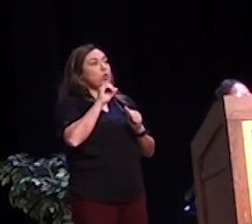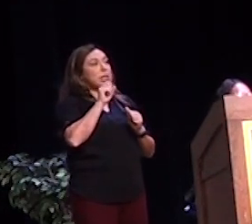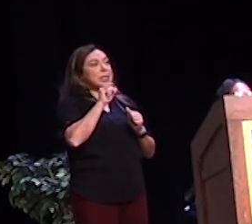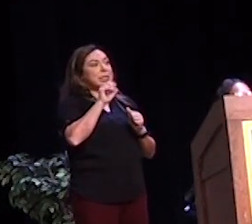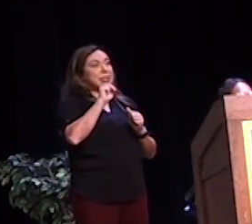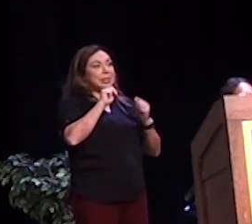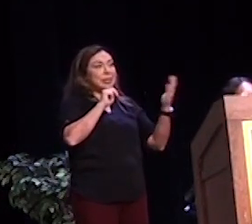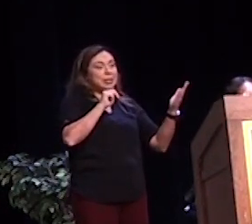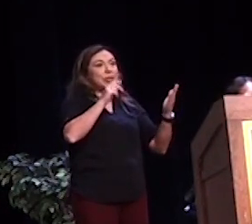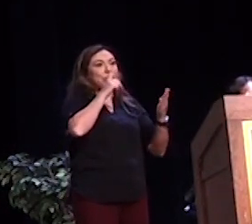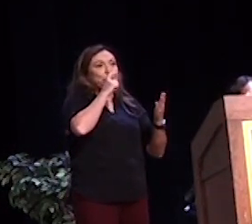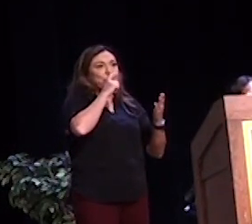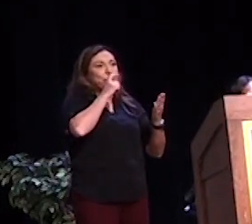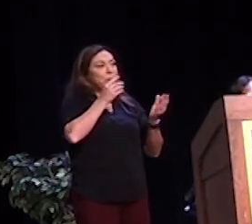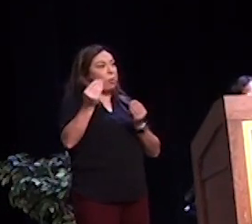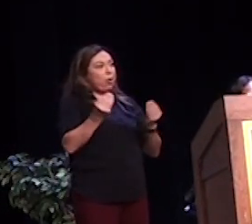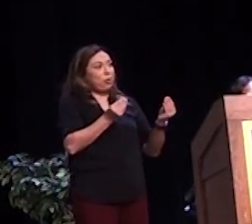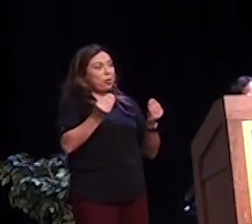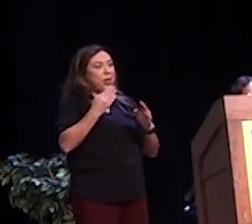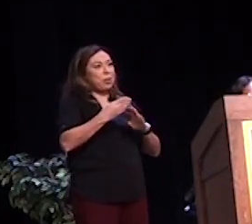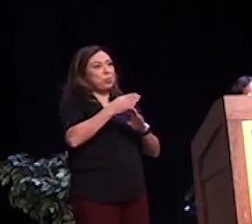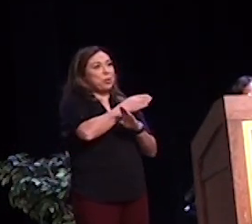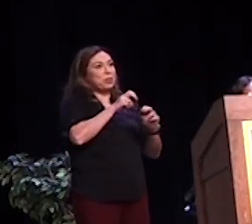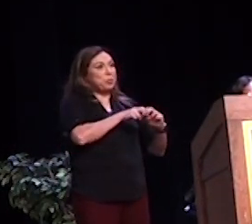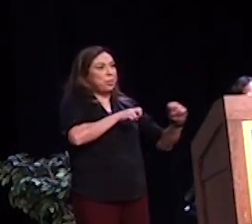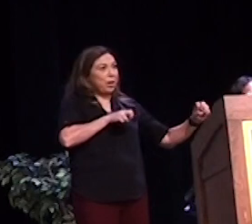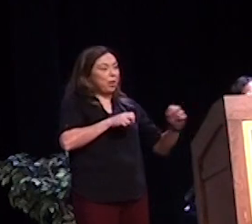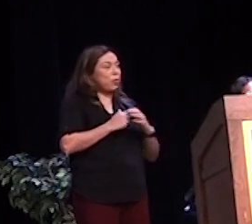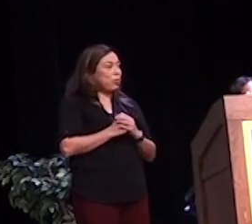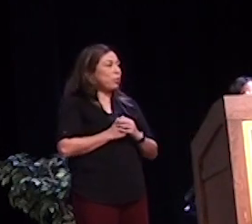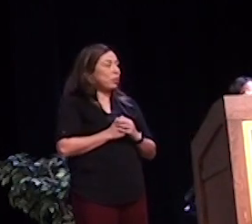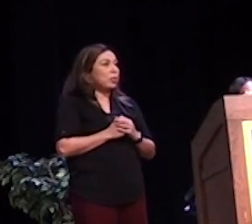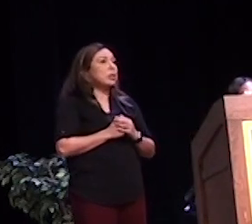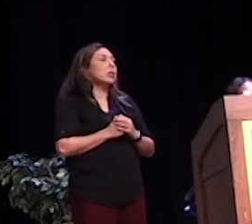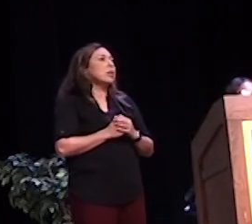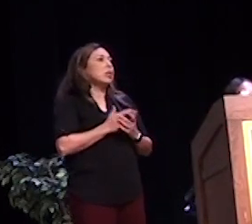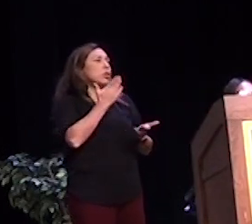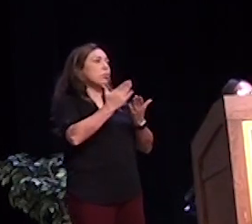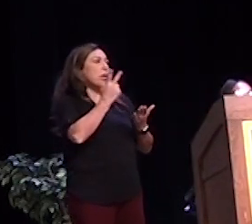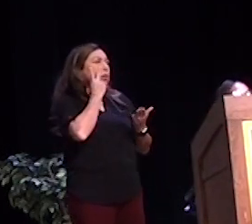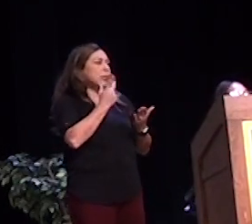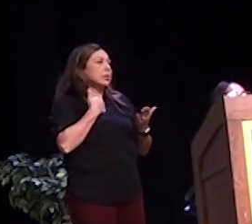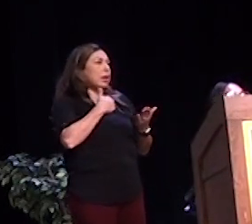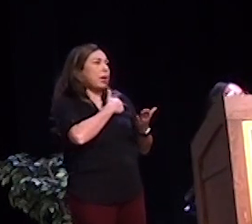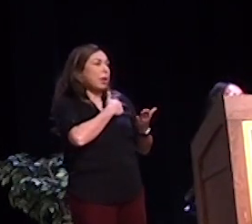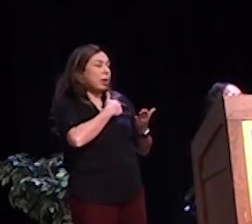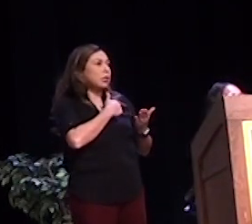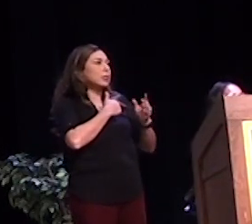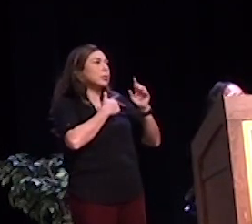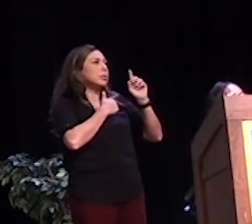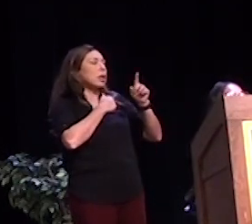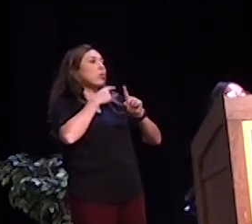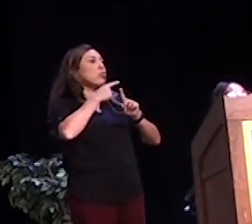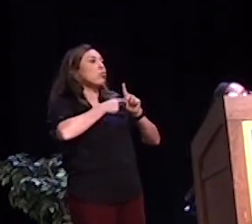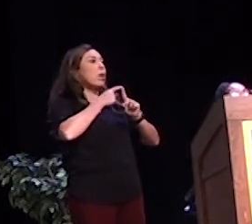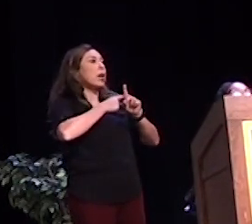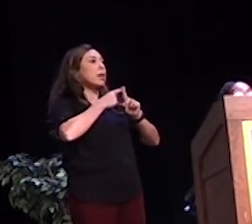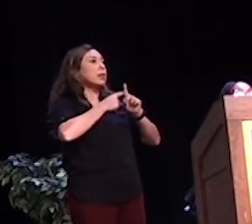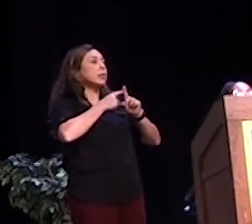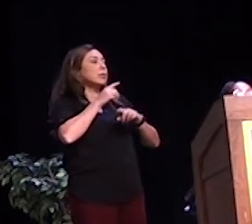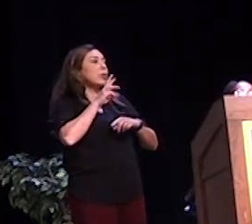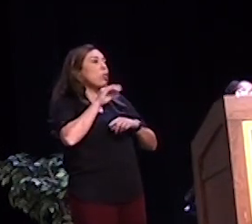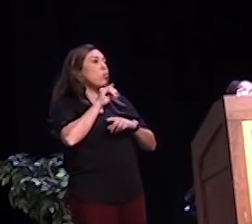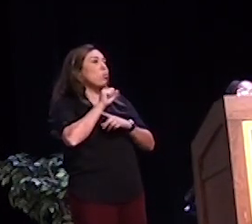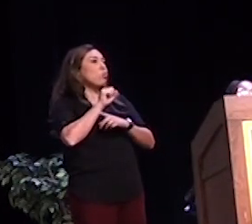Rowland that moderated this previous panel. And you may have seen us over at our Rick Wise essay